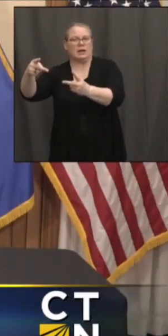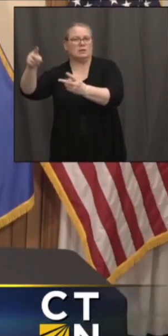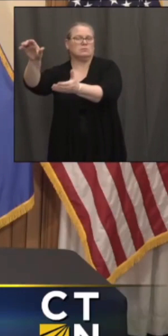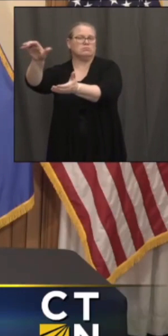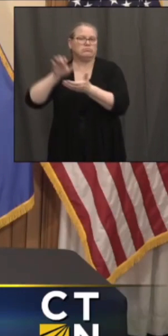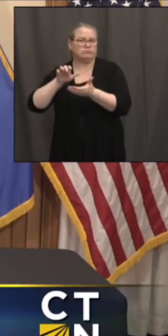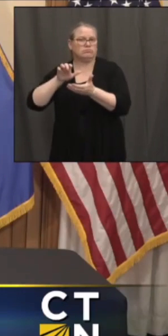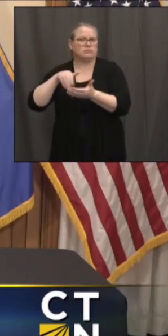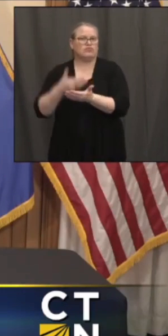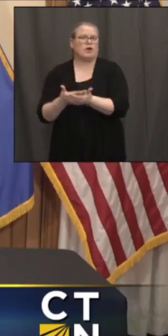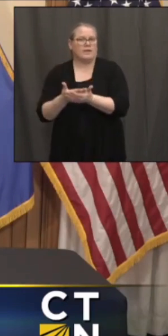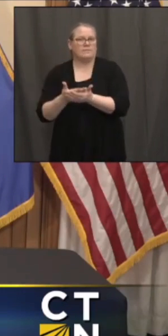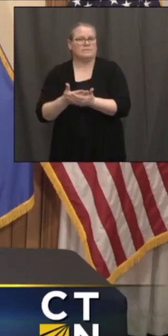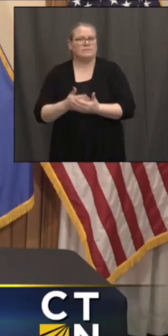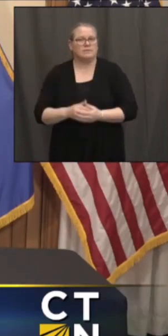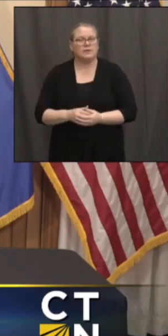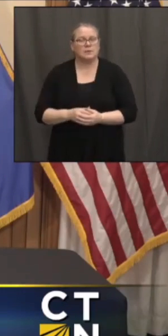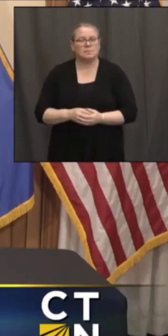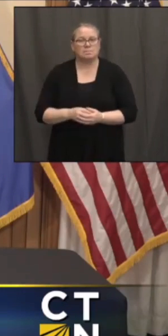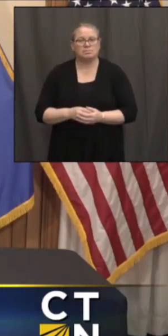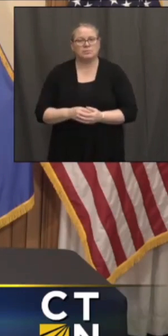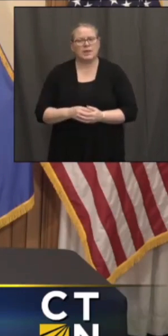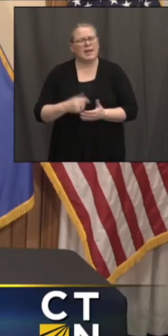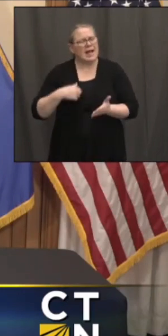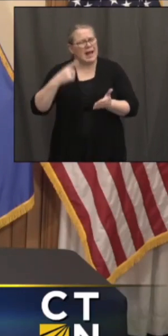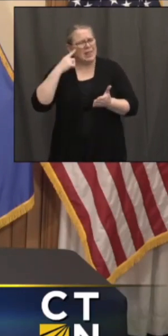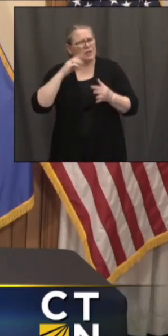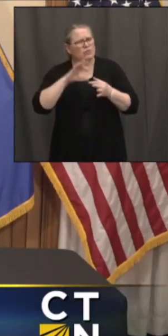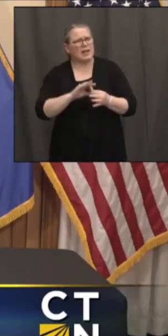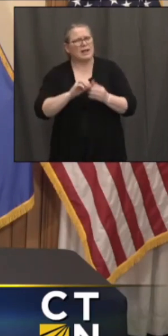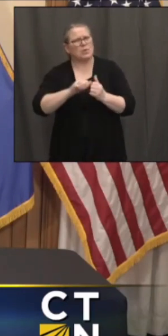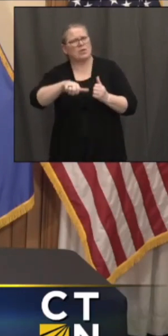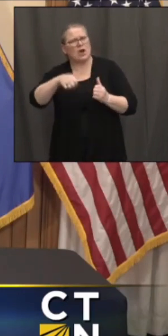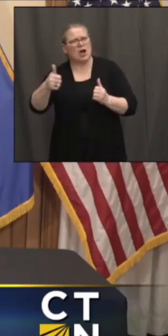question, something about 525,000 doses have been received?